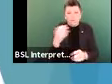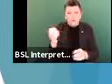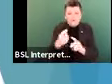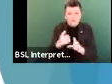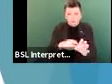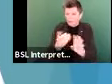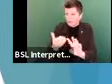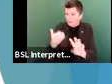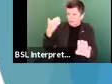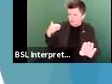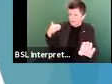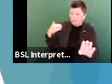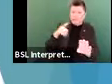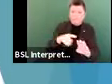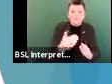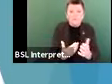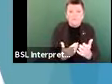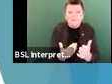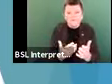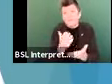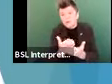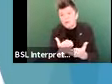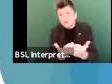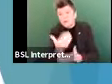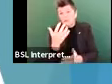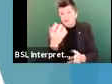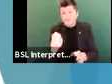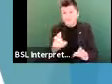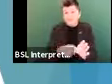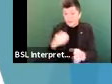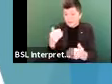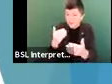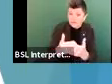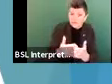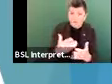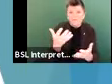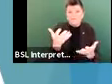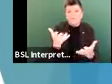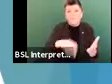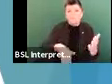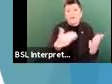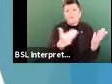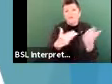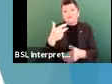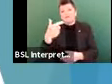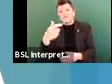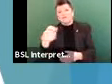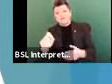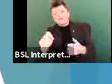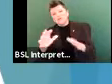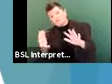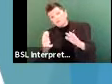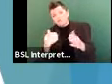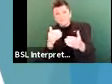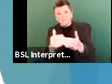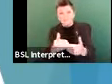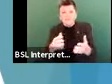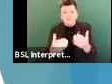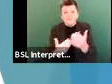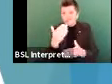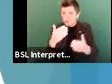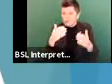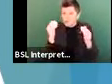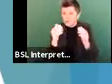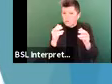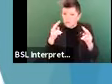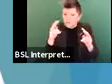only half a century perspective from the 1970s, if you want. The important